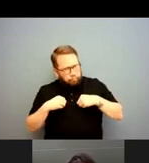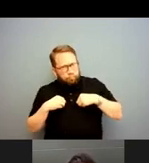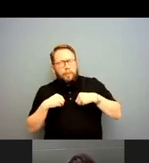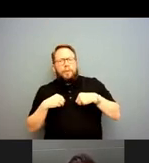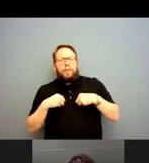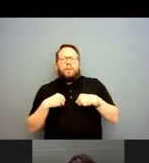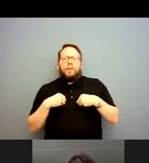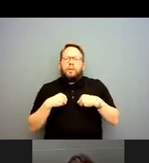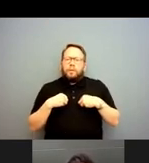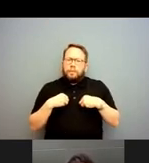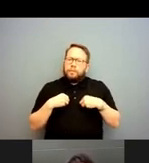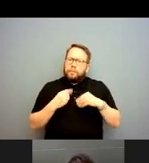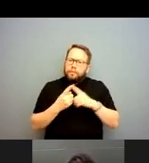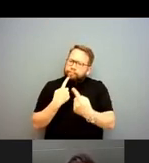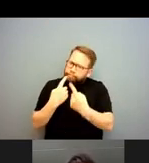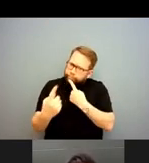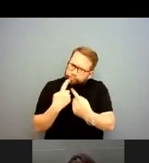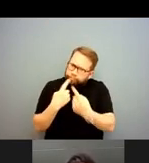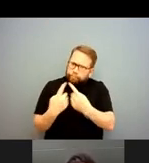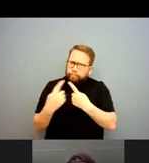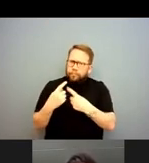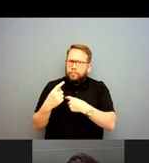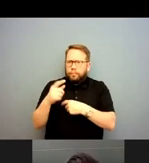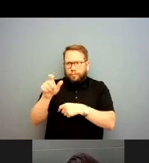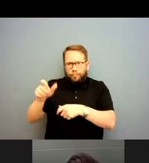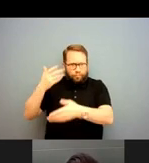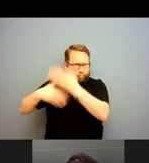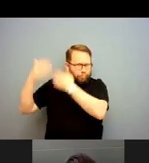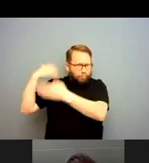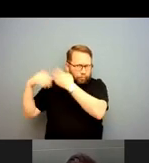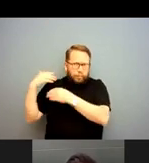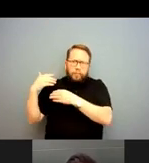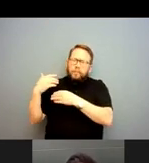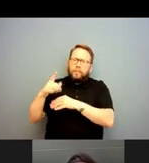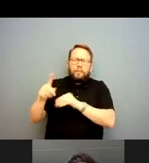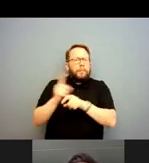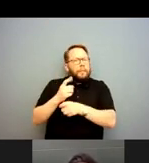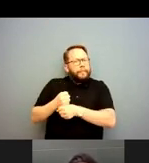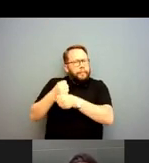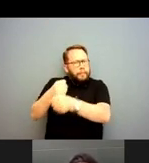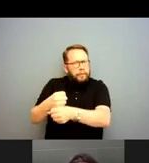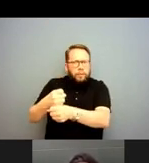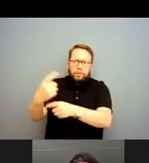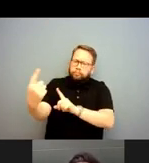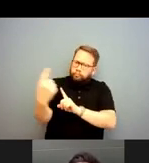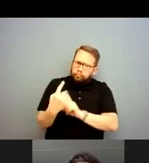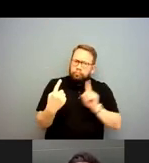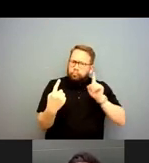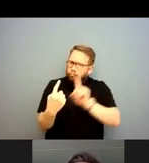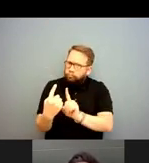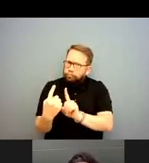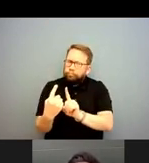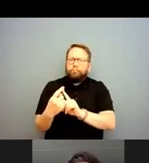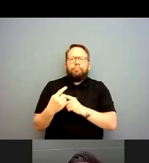Indigenous peoples through their own representative institutions to develop and implement national action